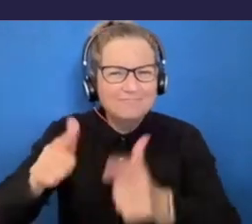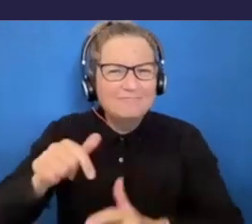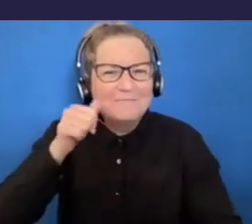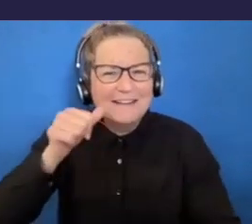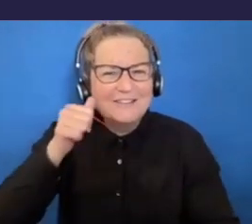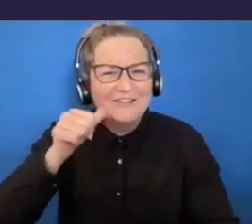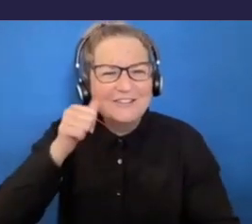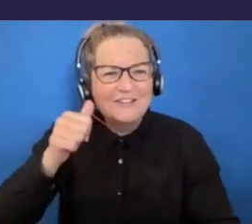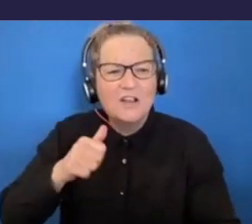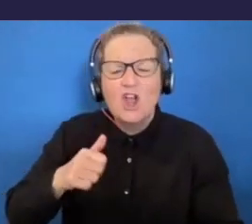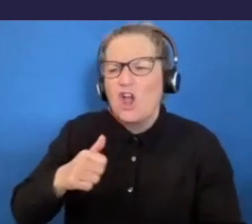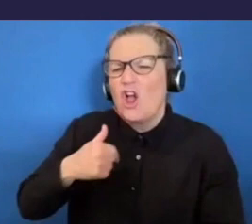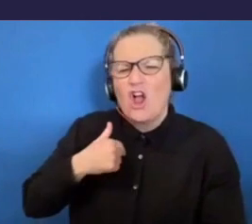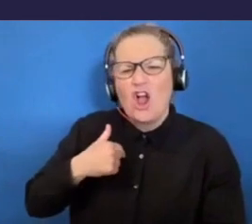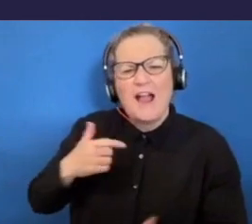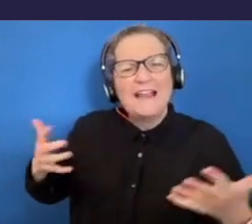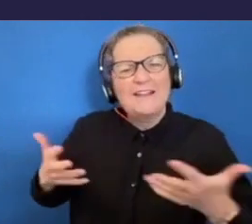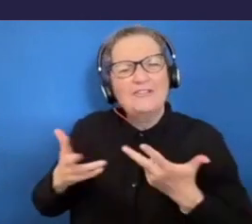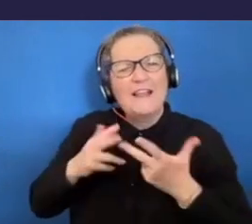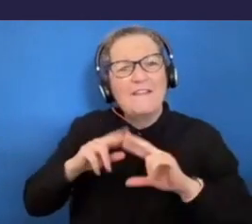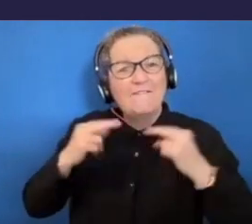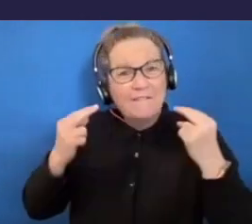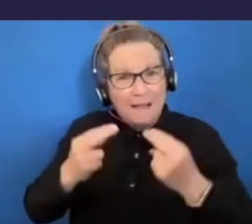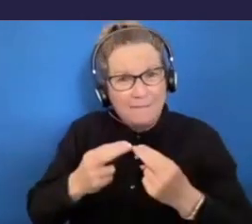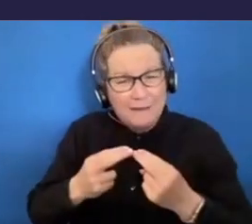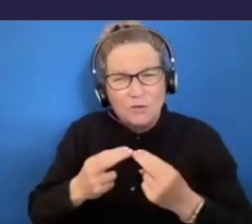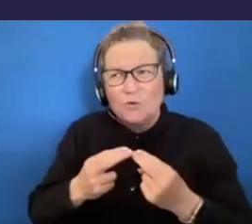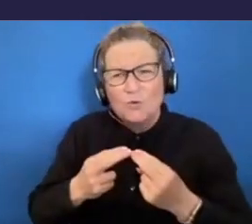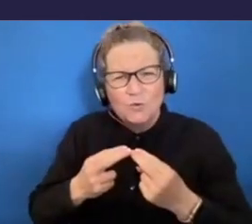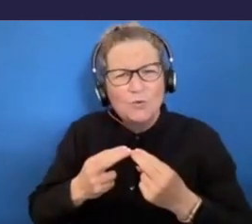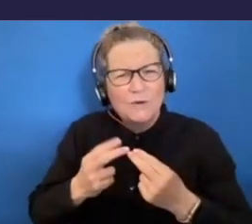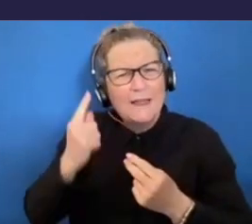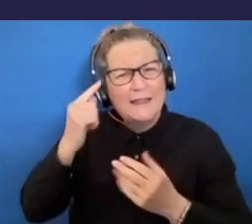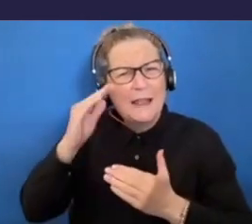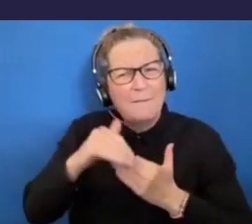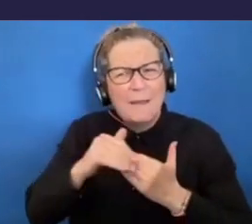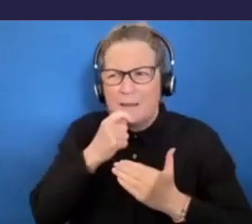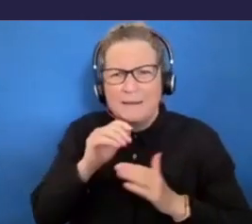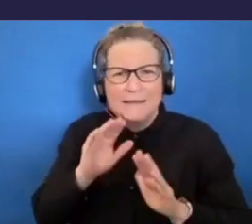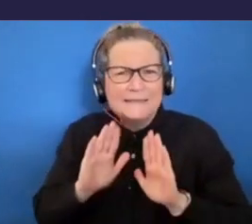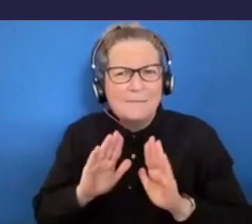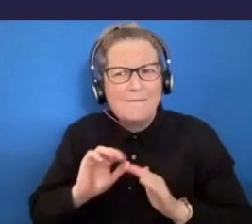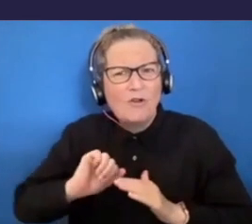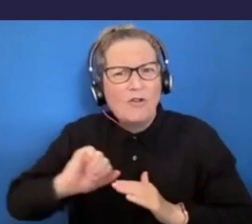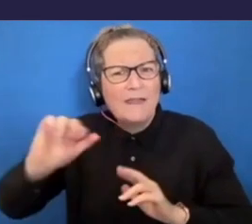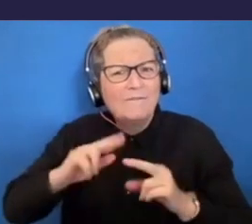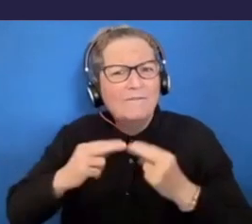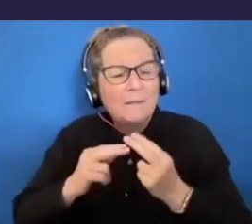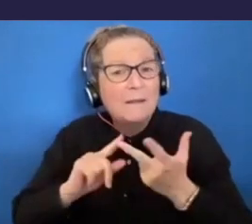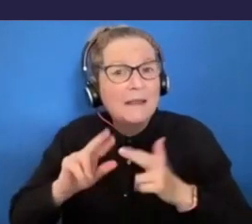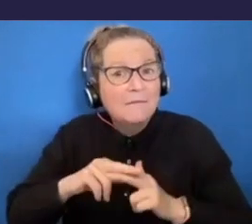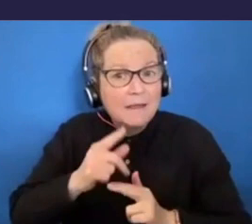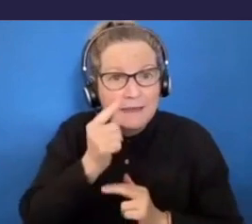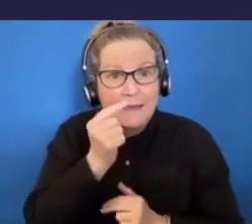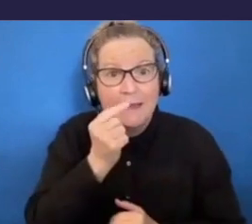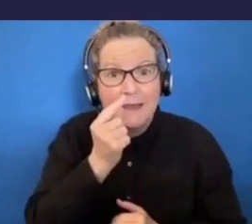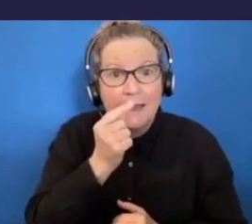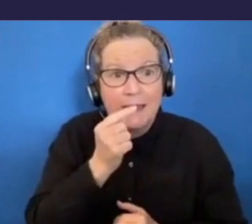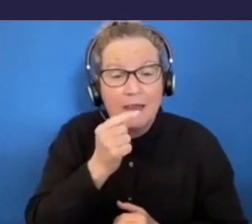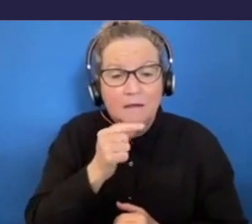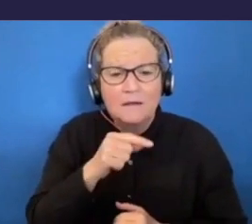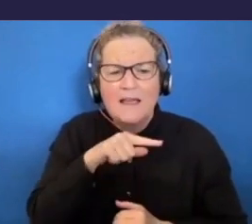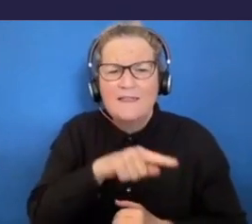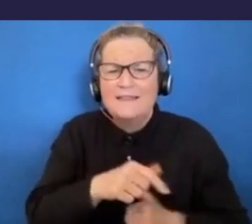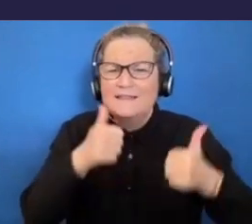really encourage other families to consider something similar for their family if they can. You know, it's a really great way to